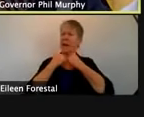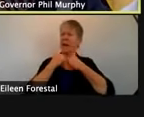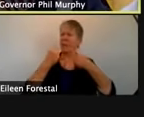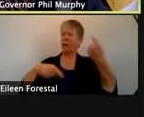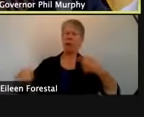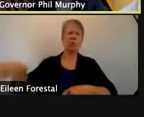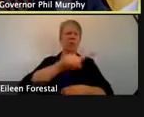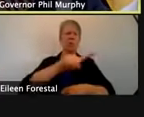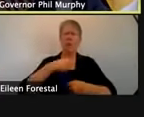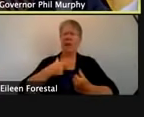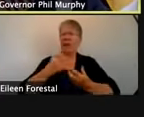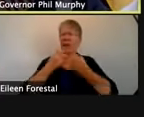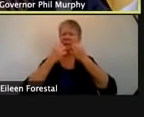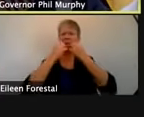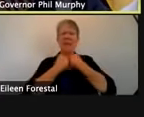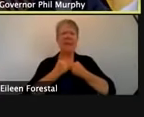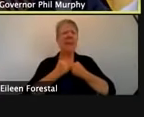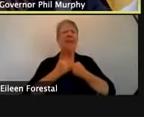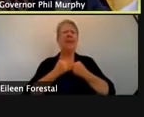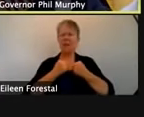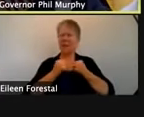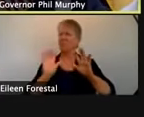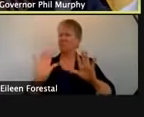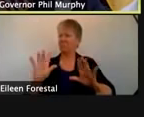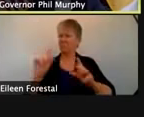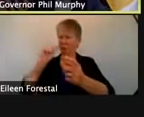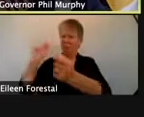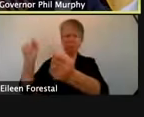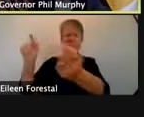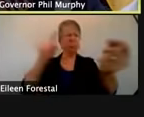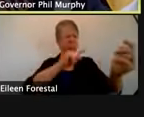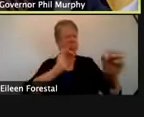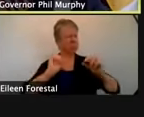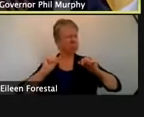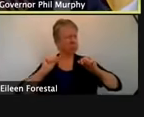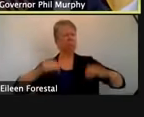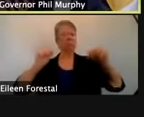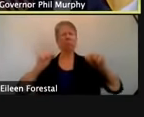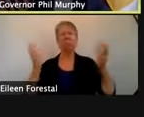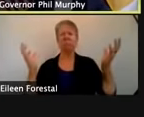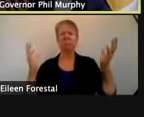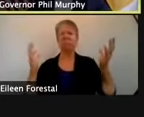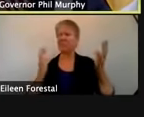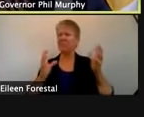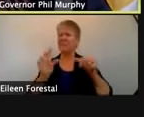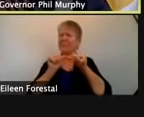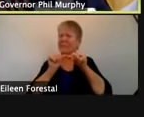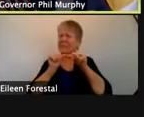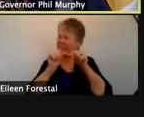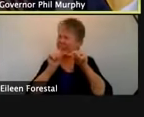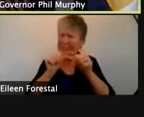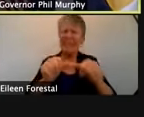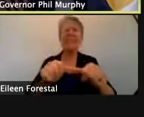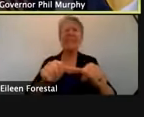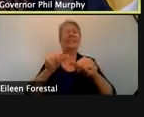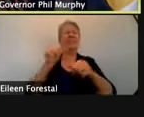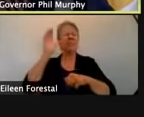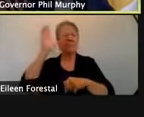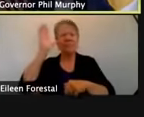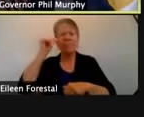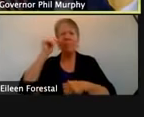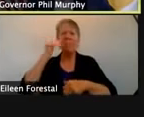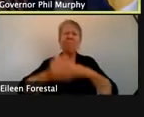together. So let's keep at it. It's been a long go already, and we're not done yet. Completely off script, one of the great